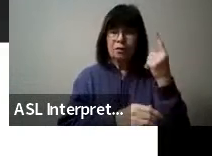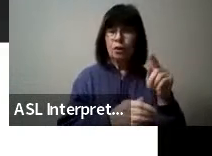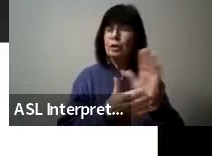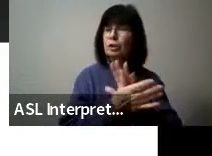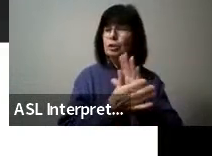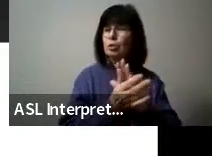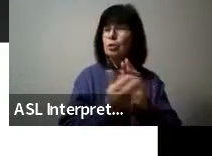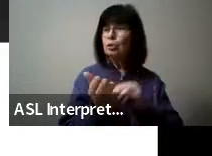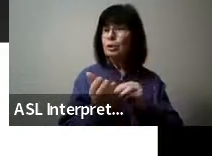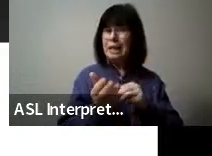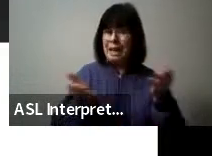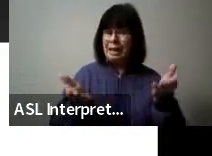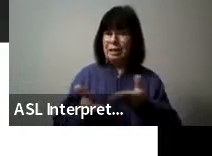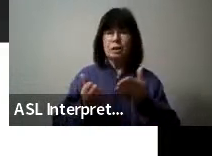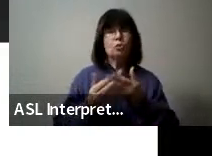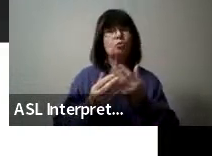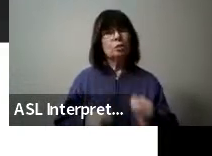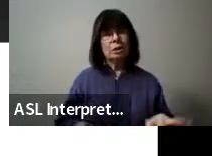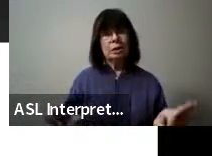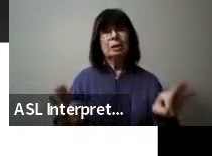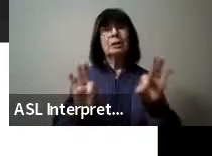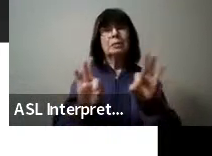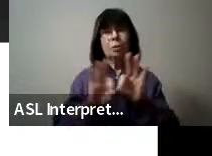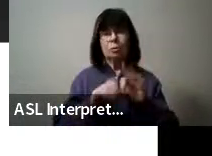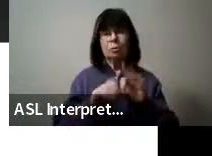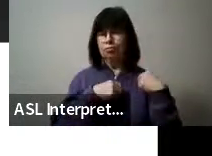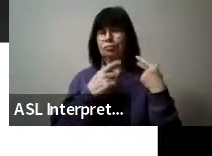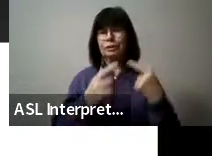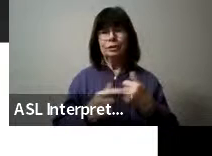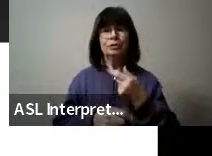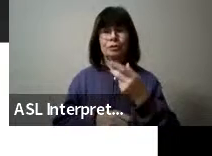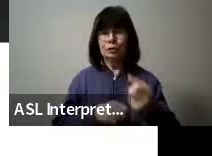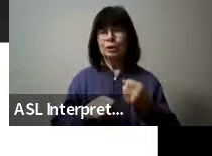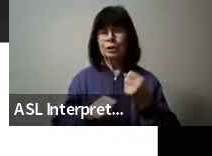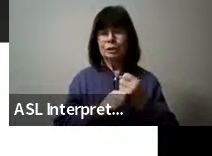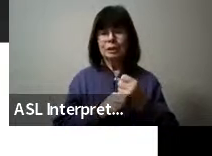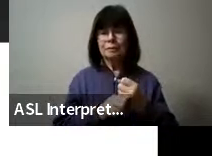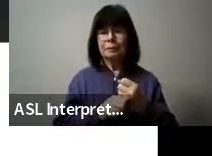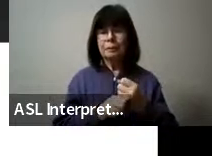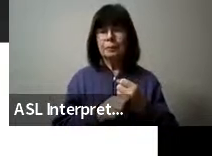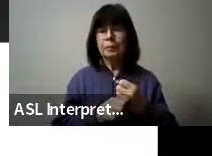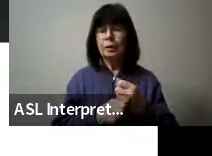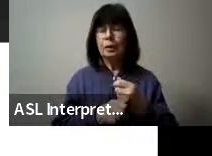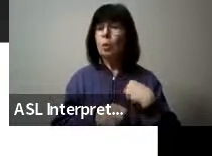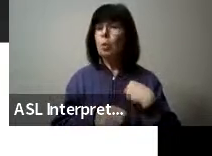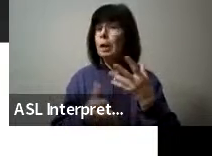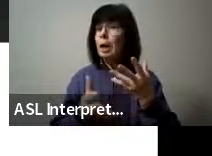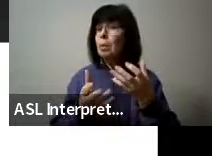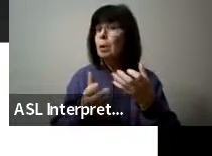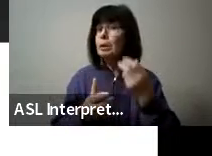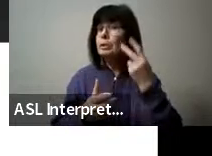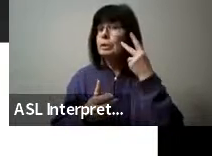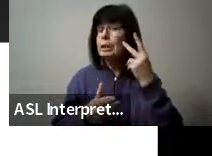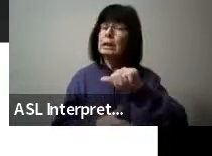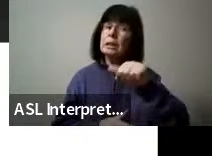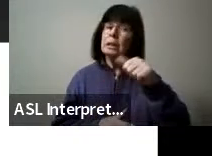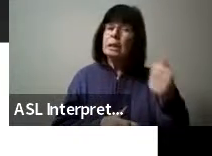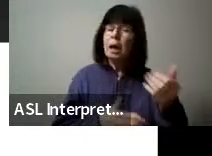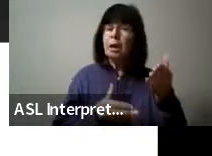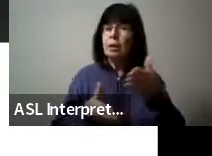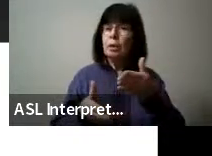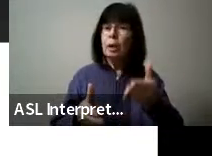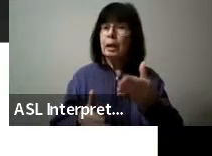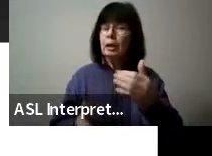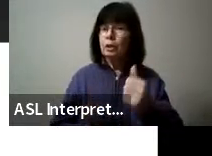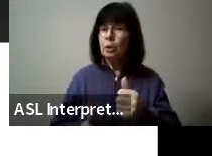here, has been so important over the past couple of years. What I would love to see is another way to help